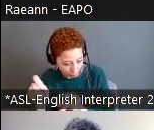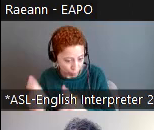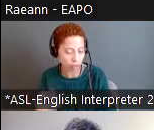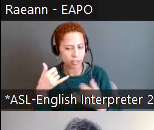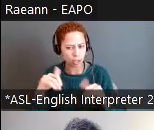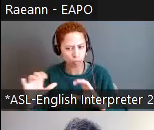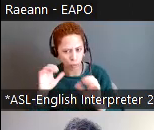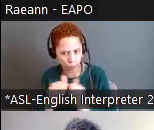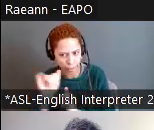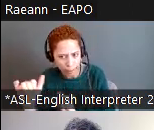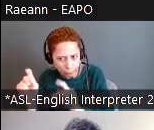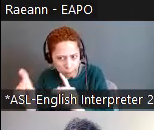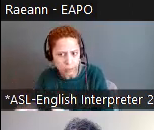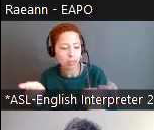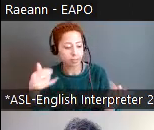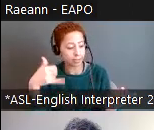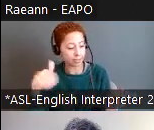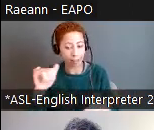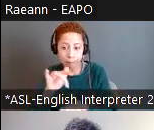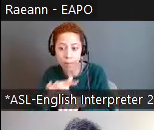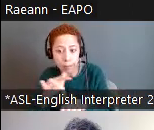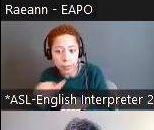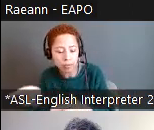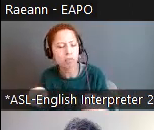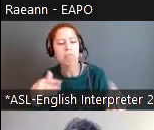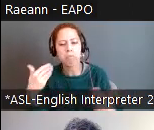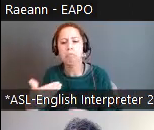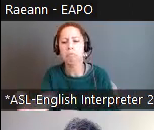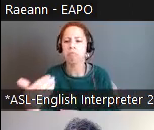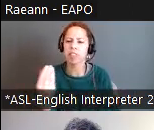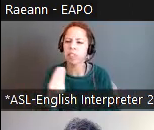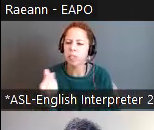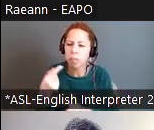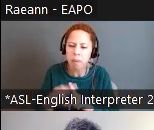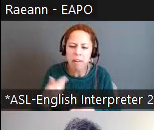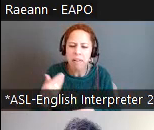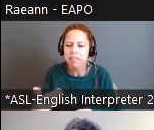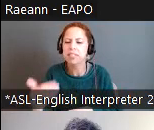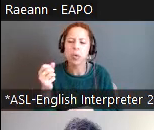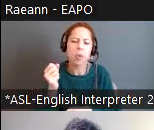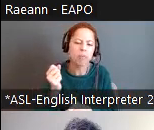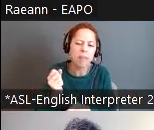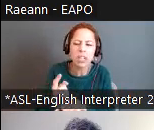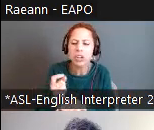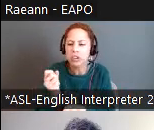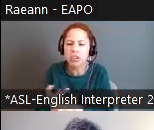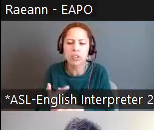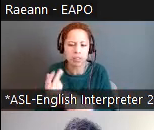them. So it's a good idea to just check on it every few months or every year to make sure it still reflects your